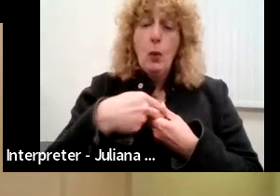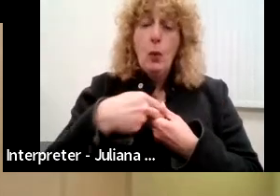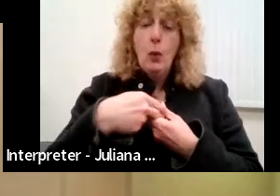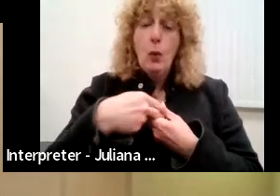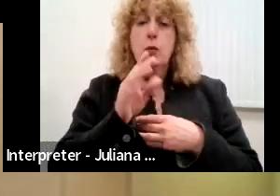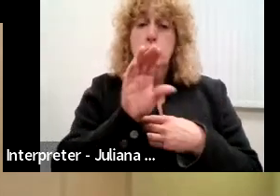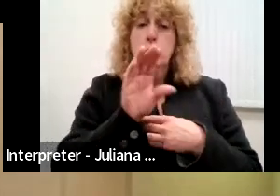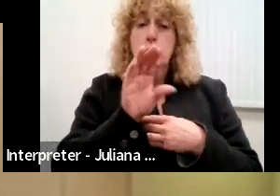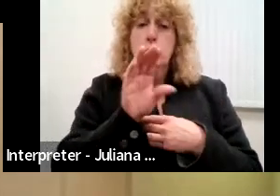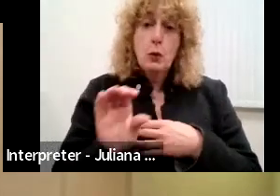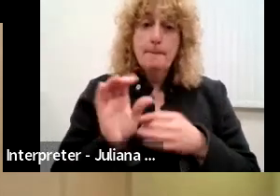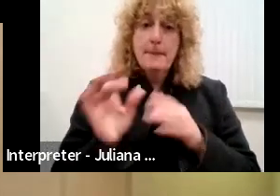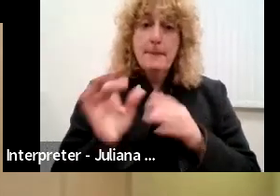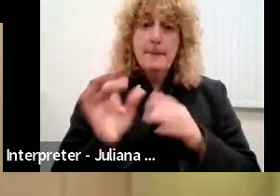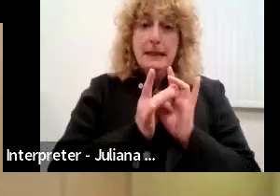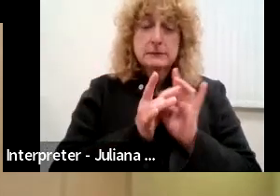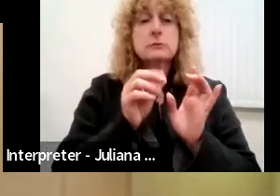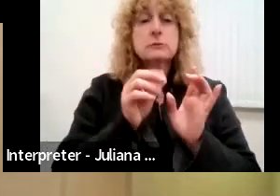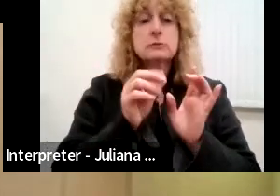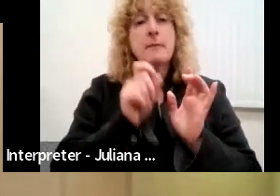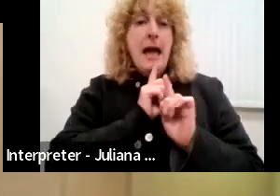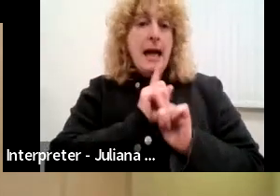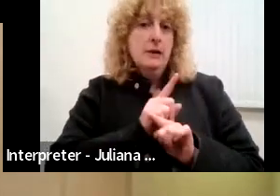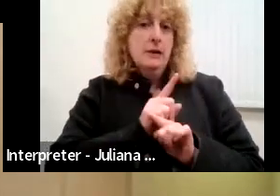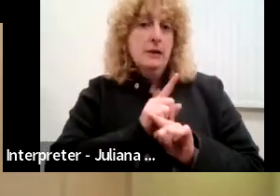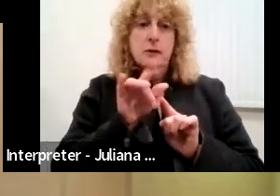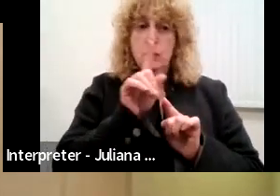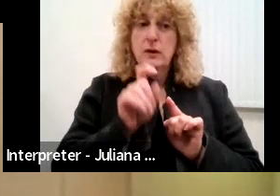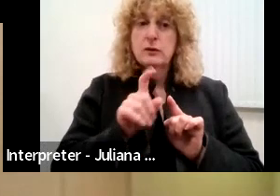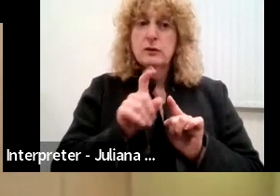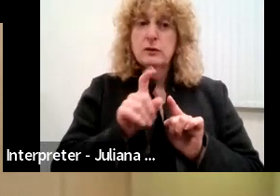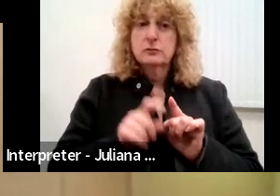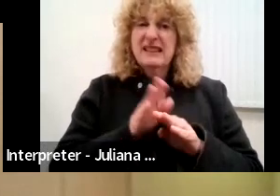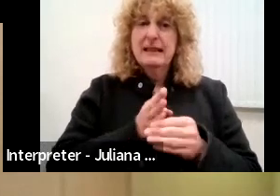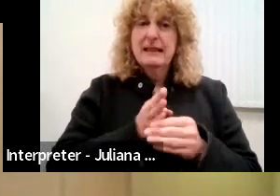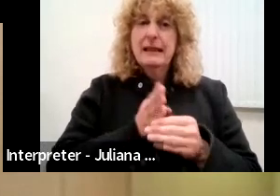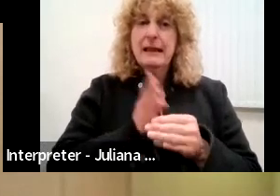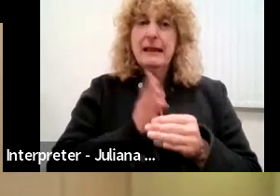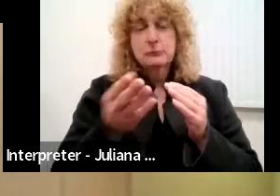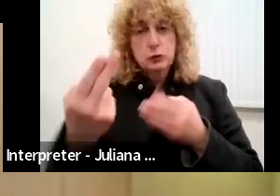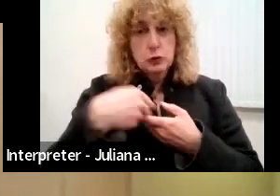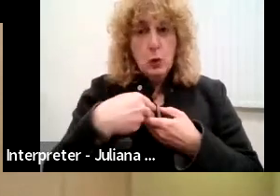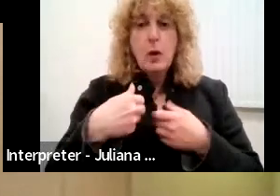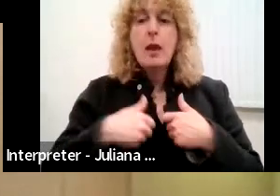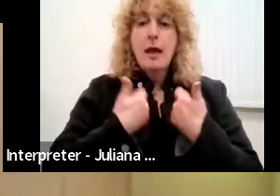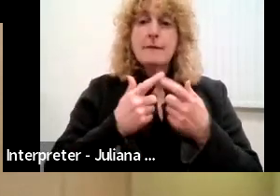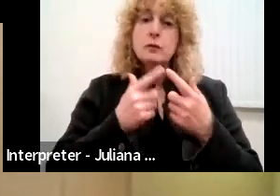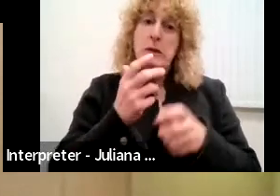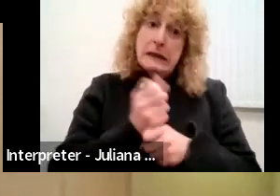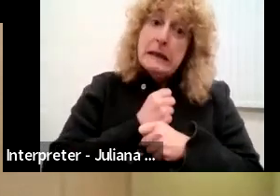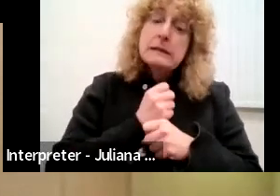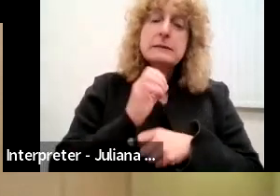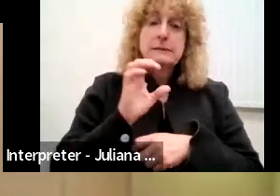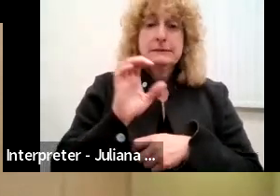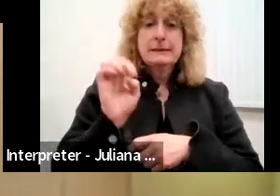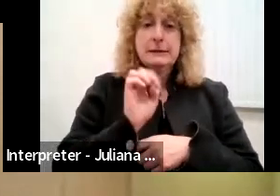link. And you must answer the survey questions at the end and join live to be getting continuing education for